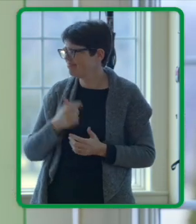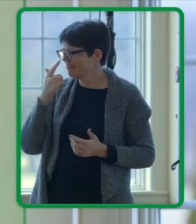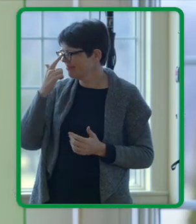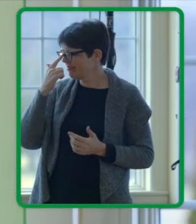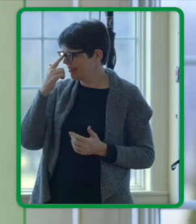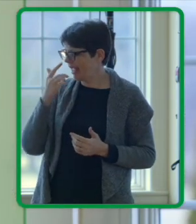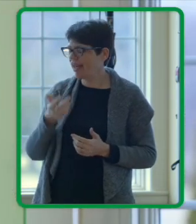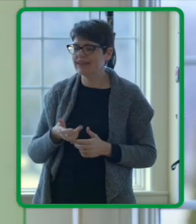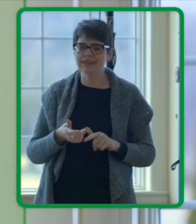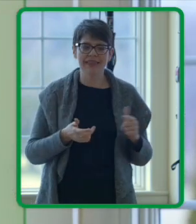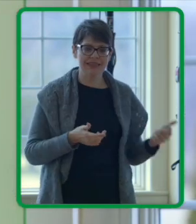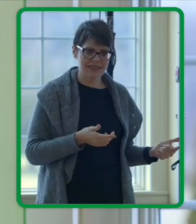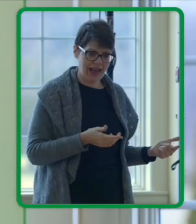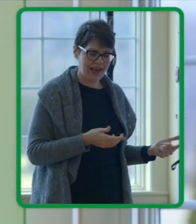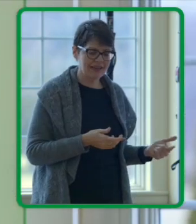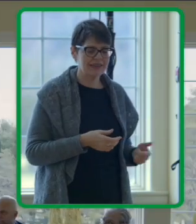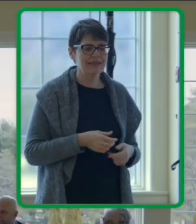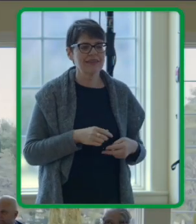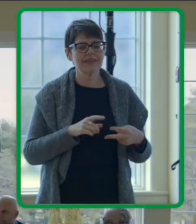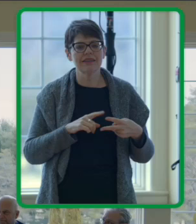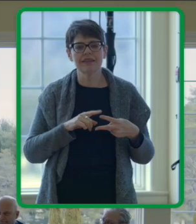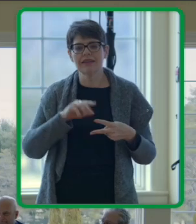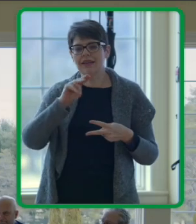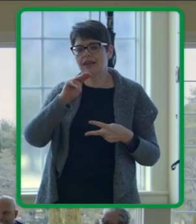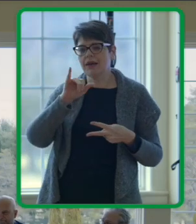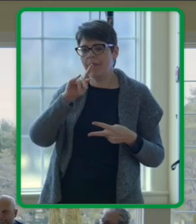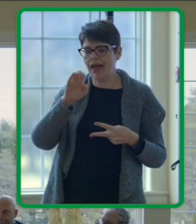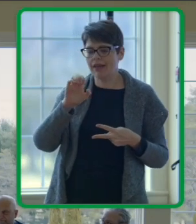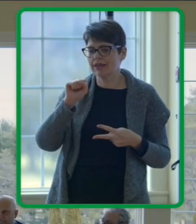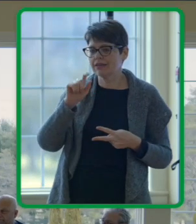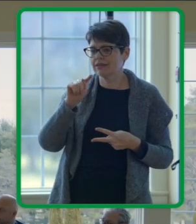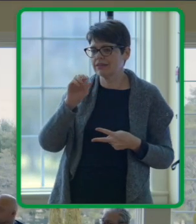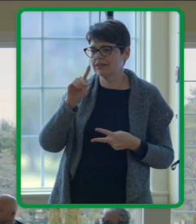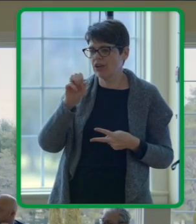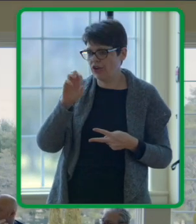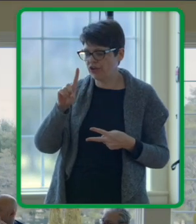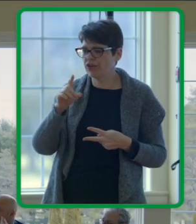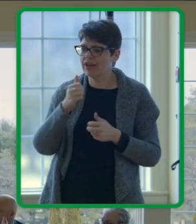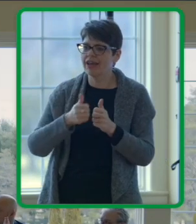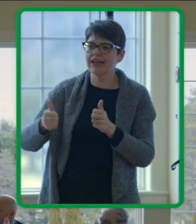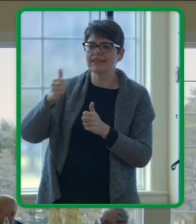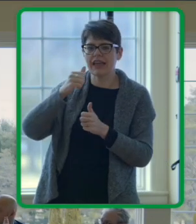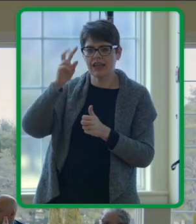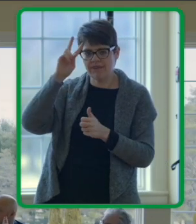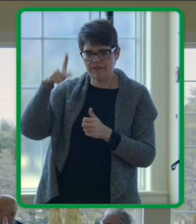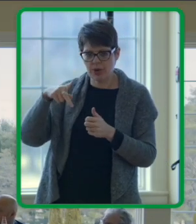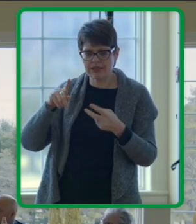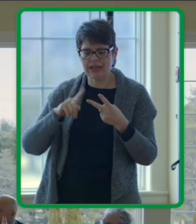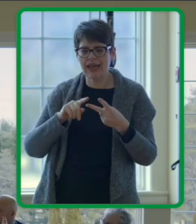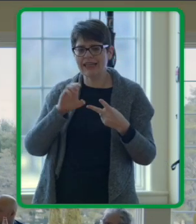And to our left, here is Mike Stoddard, Executive Vice President and our Chief Financial